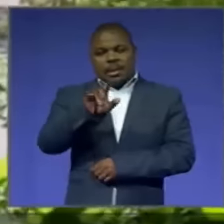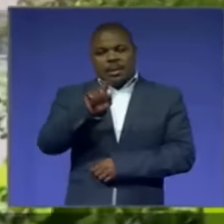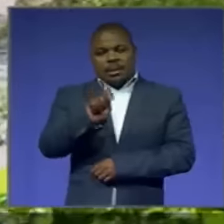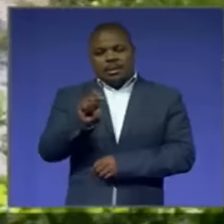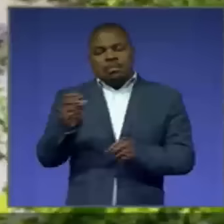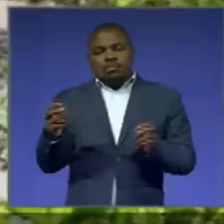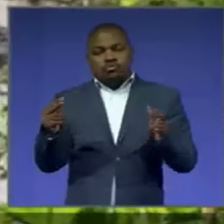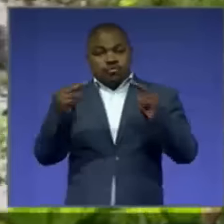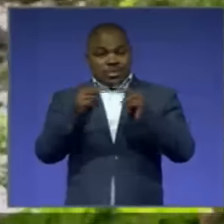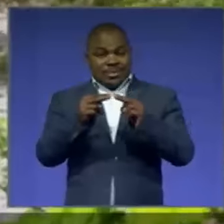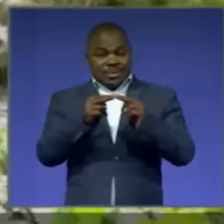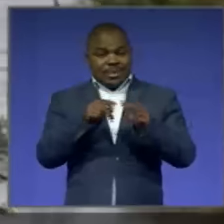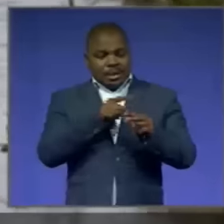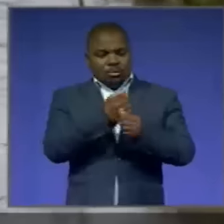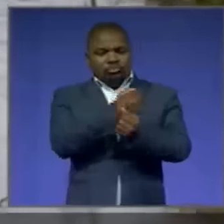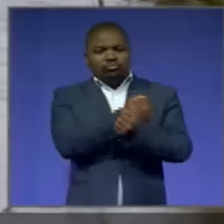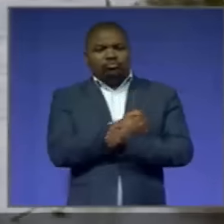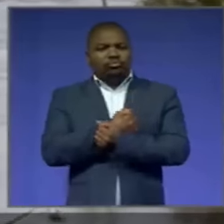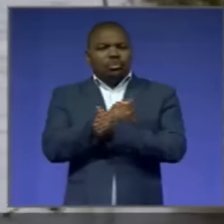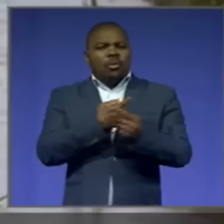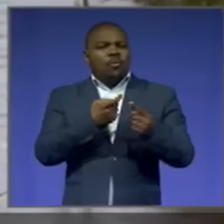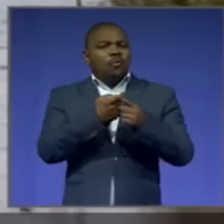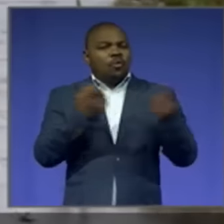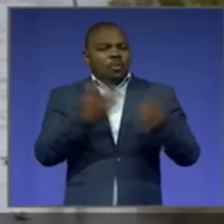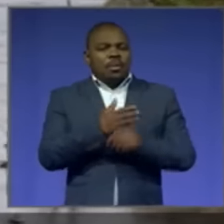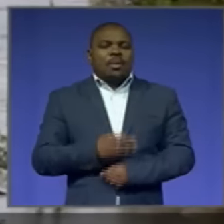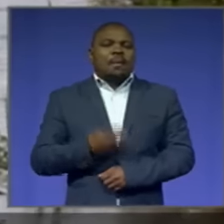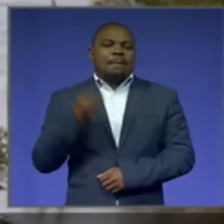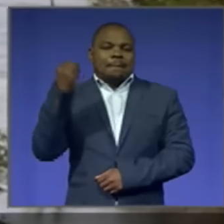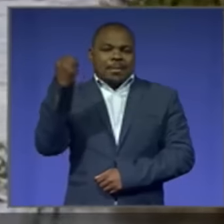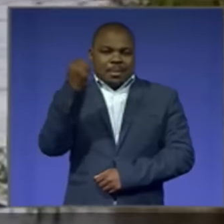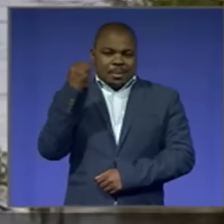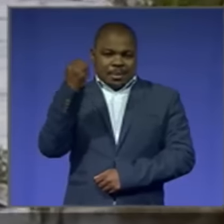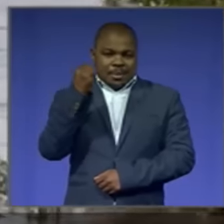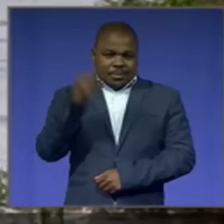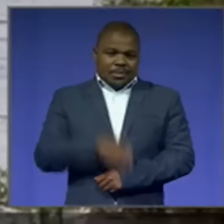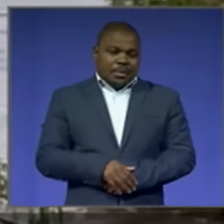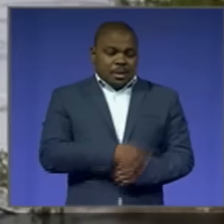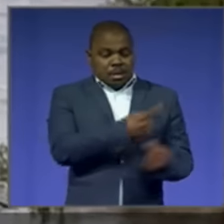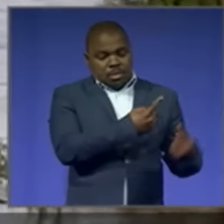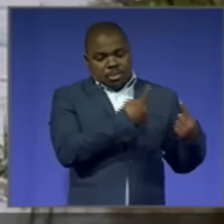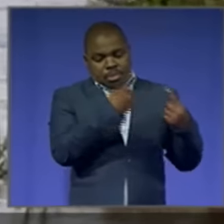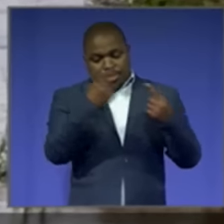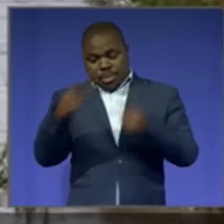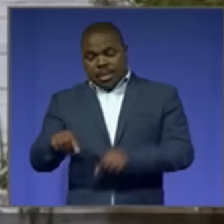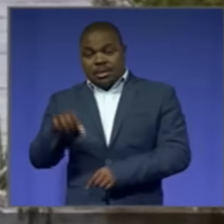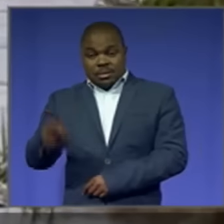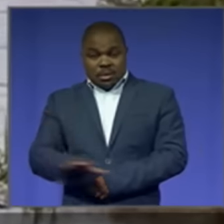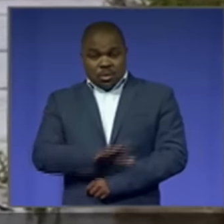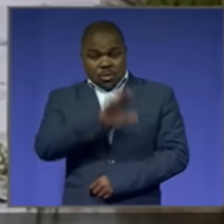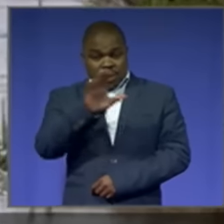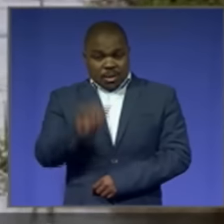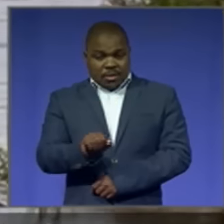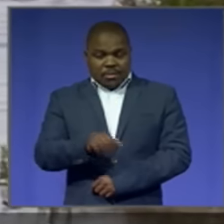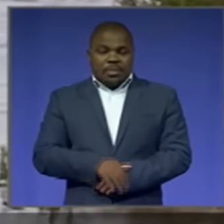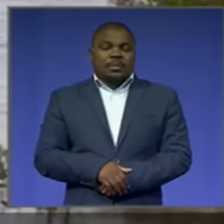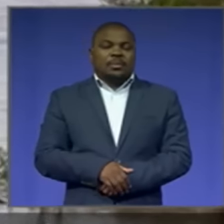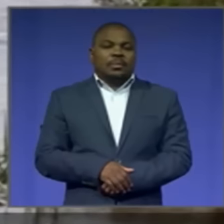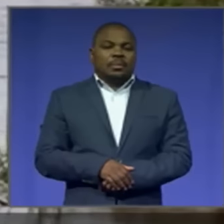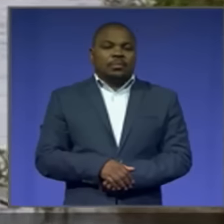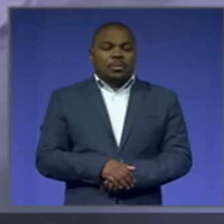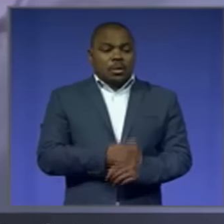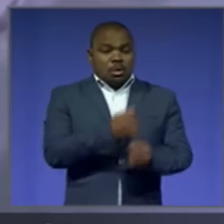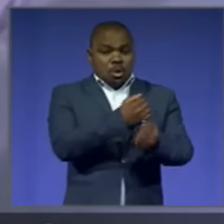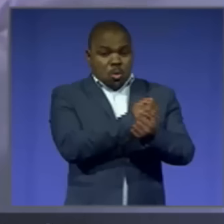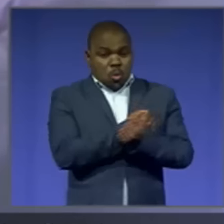le lori e ne tswa Malawi e tla Afrika Borwa. Ho le jwalo